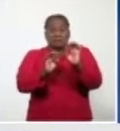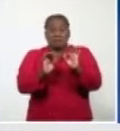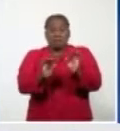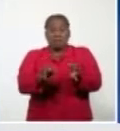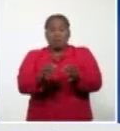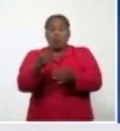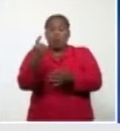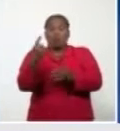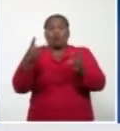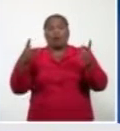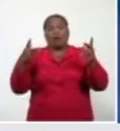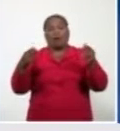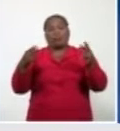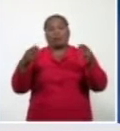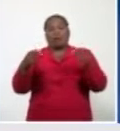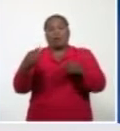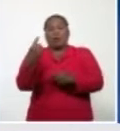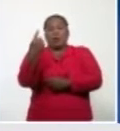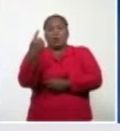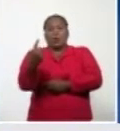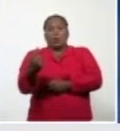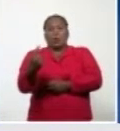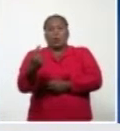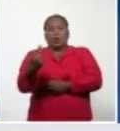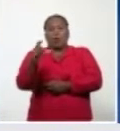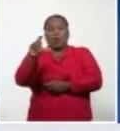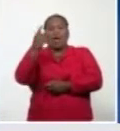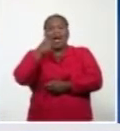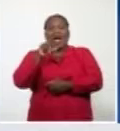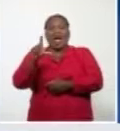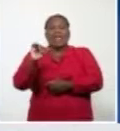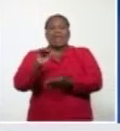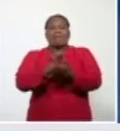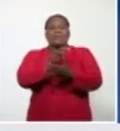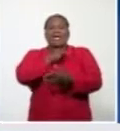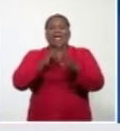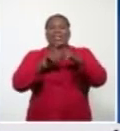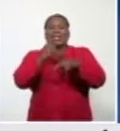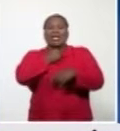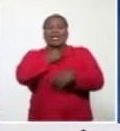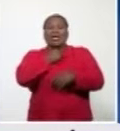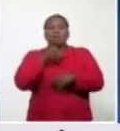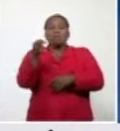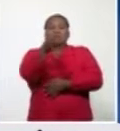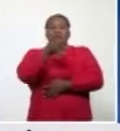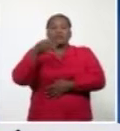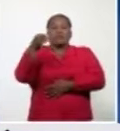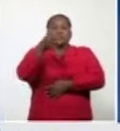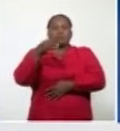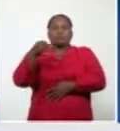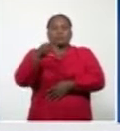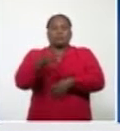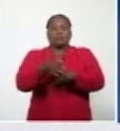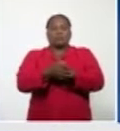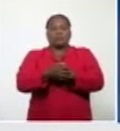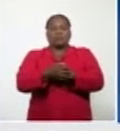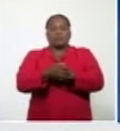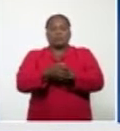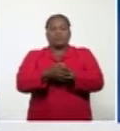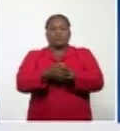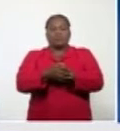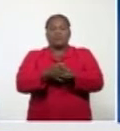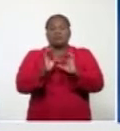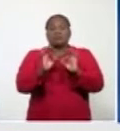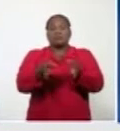case, 3 are from the city of Matanzas, the municipality of Matanzas, 1 is from Cardenas, and 1 is from